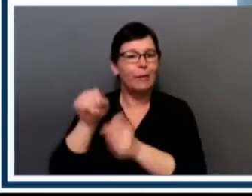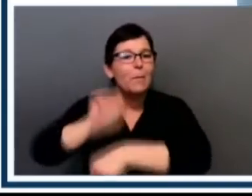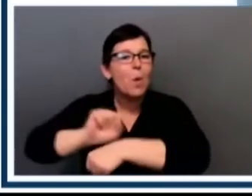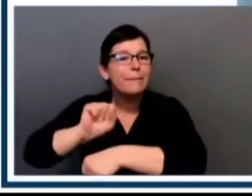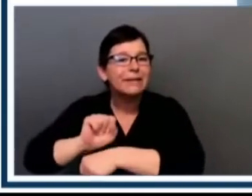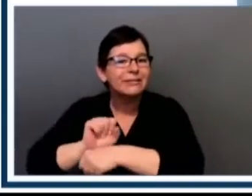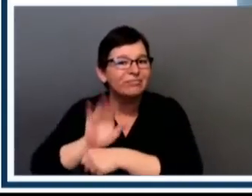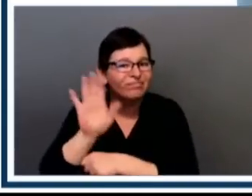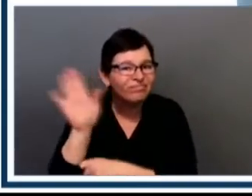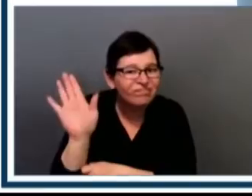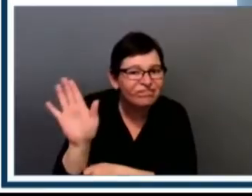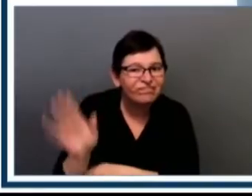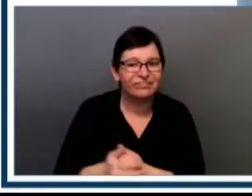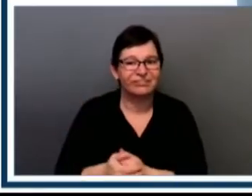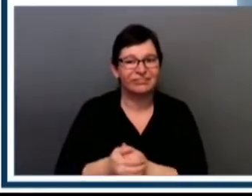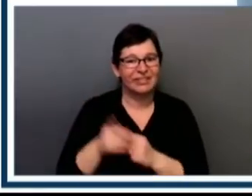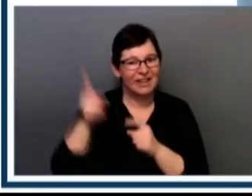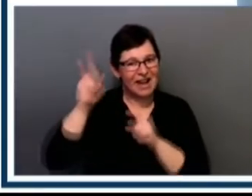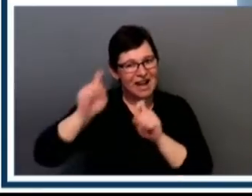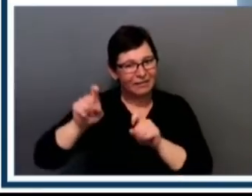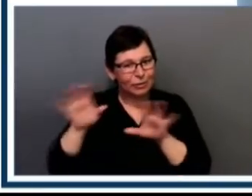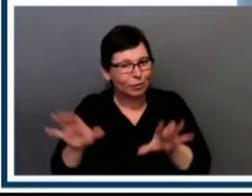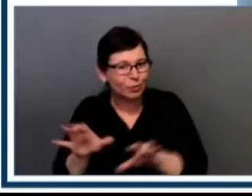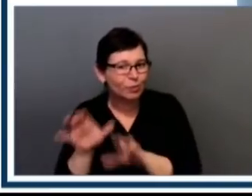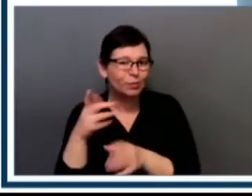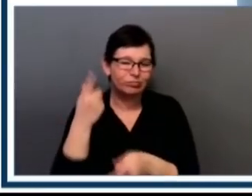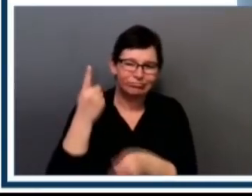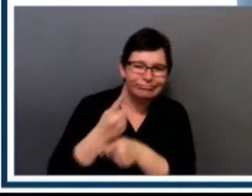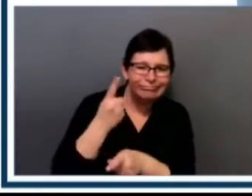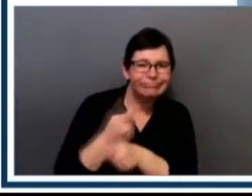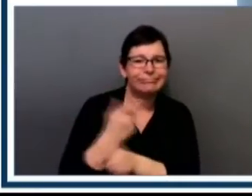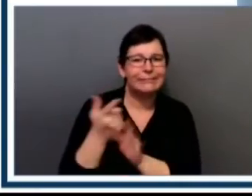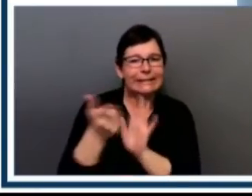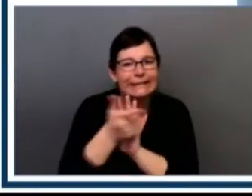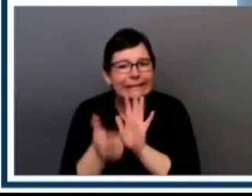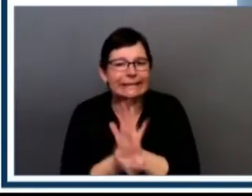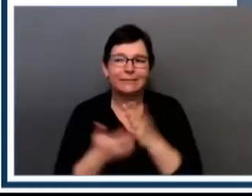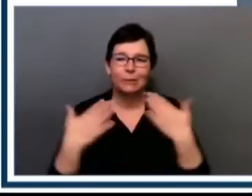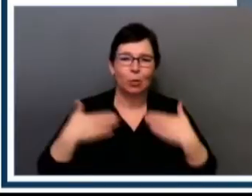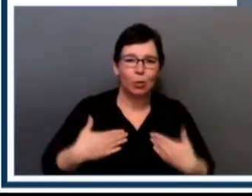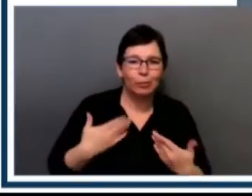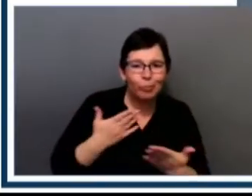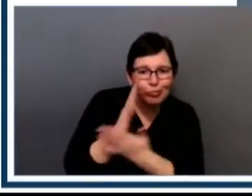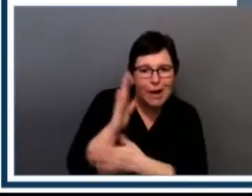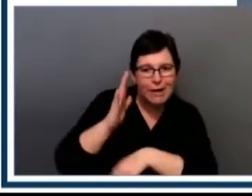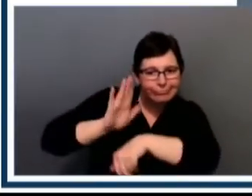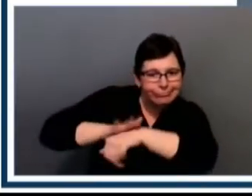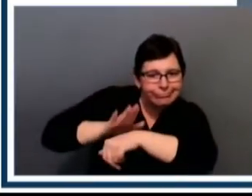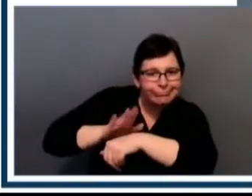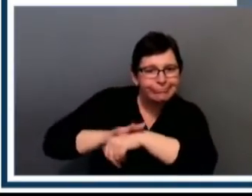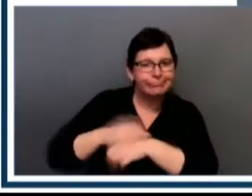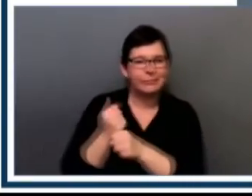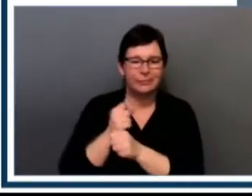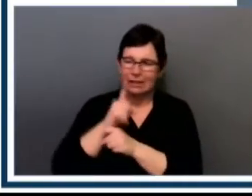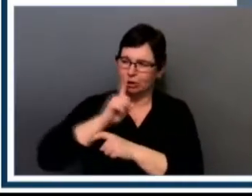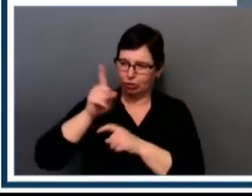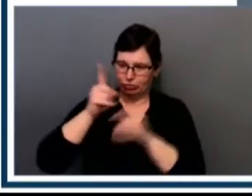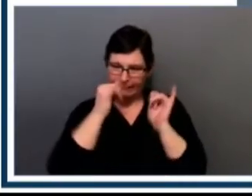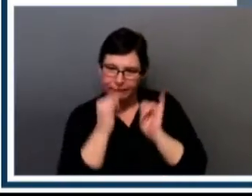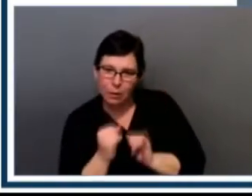individual kind of business or corporate policy decisions. Go ahead, Lois Ann, with your follow-up. Okay, thank